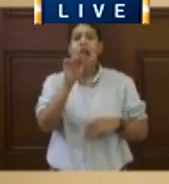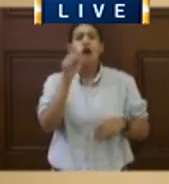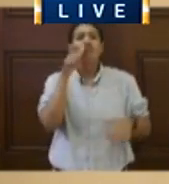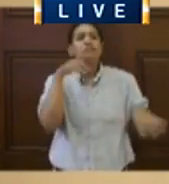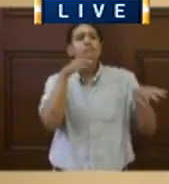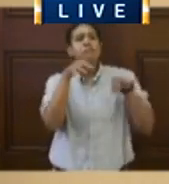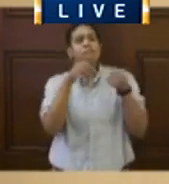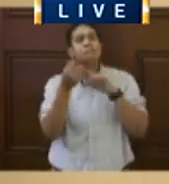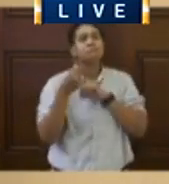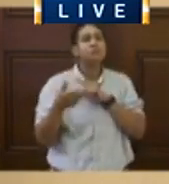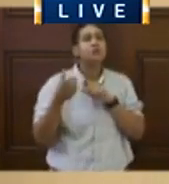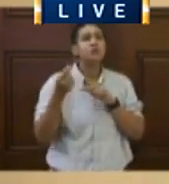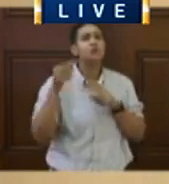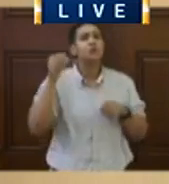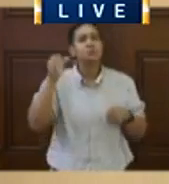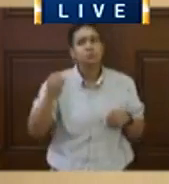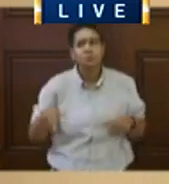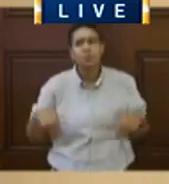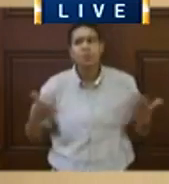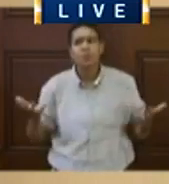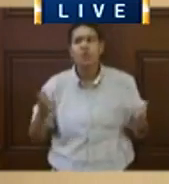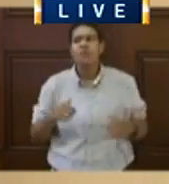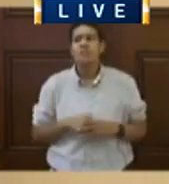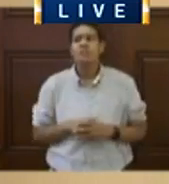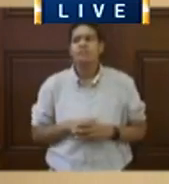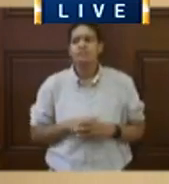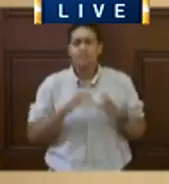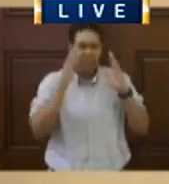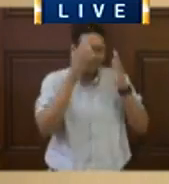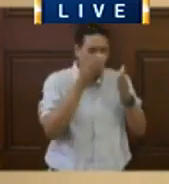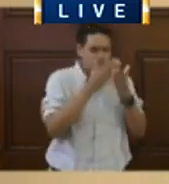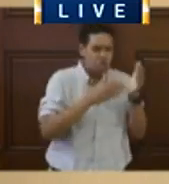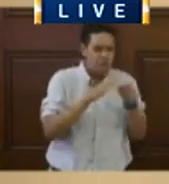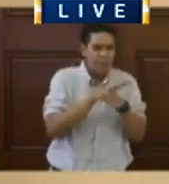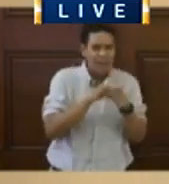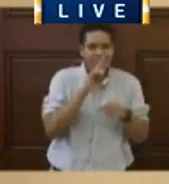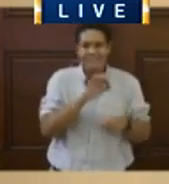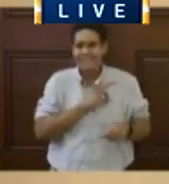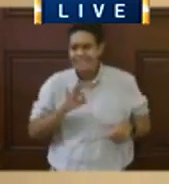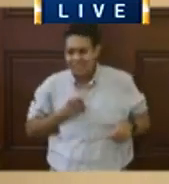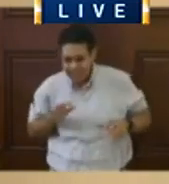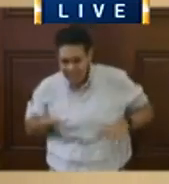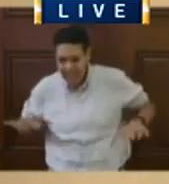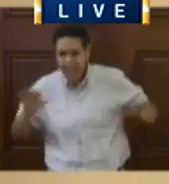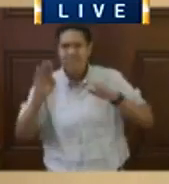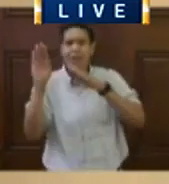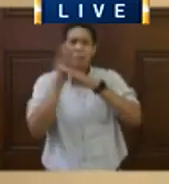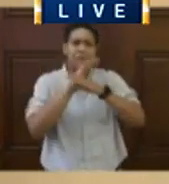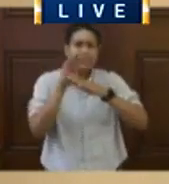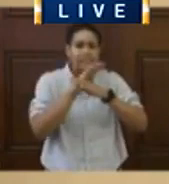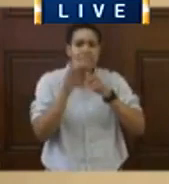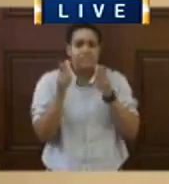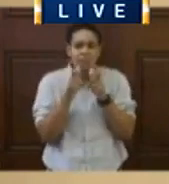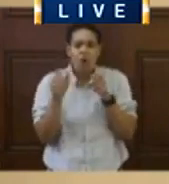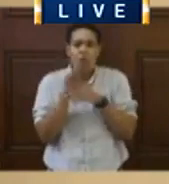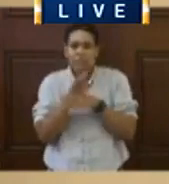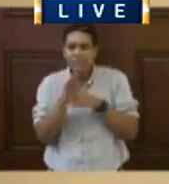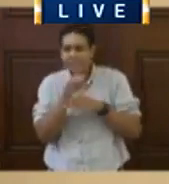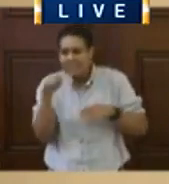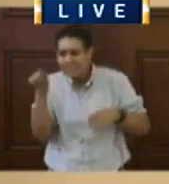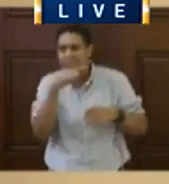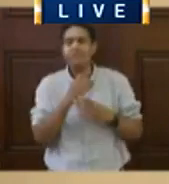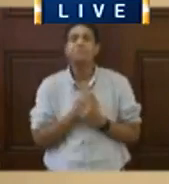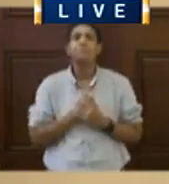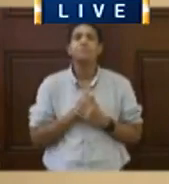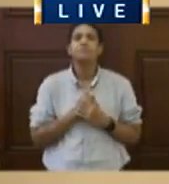and they're focused on the areas of employees, businesses, small businesses,